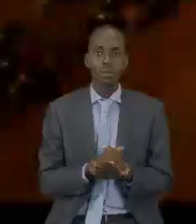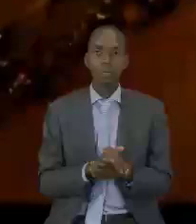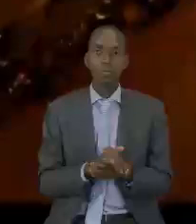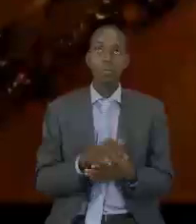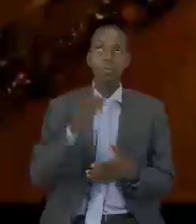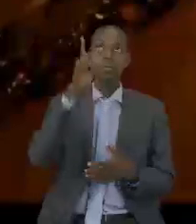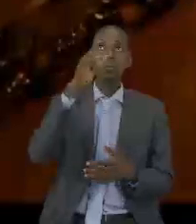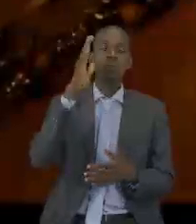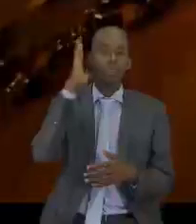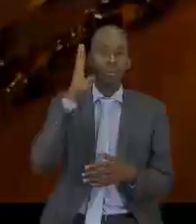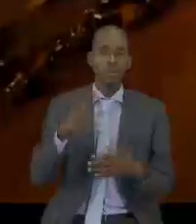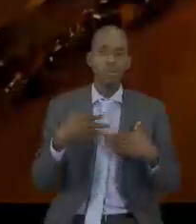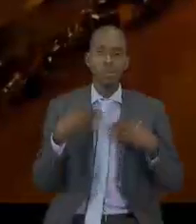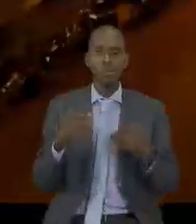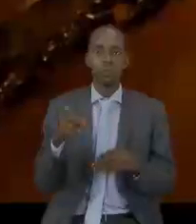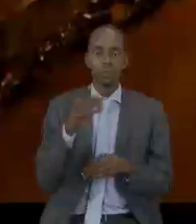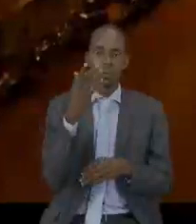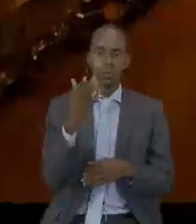God is going to heal you.